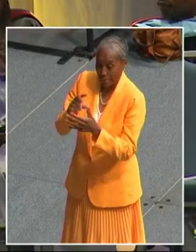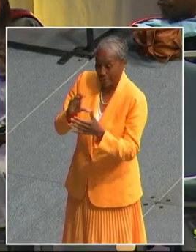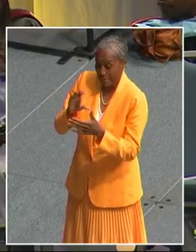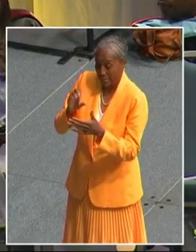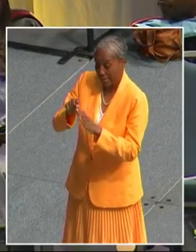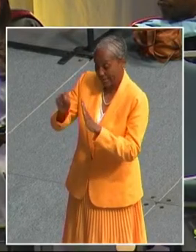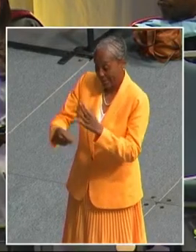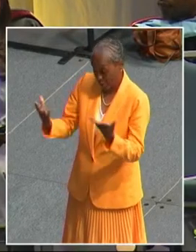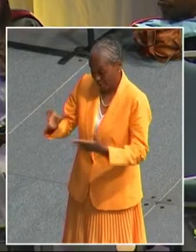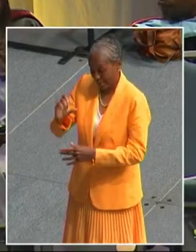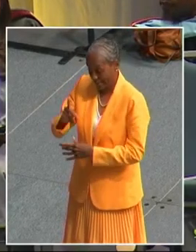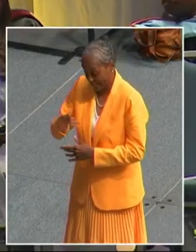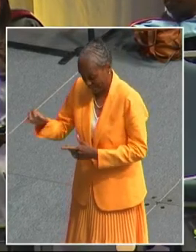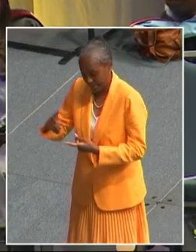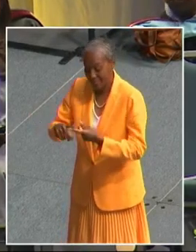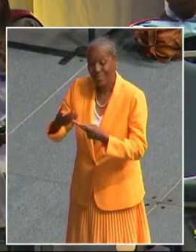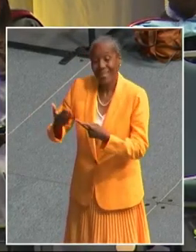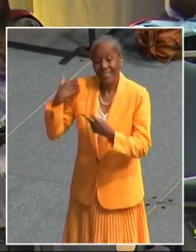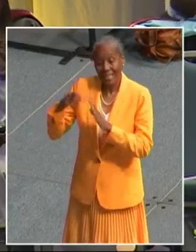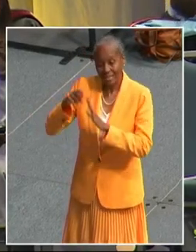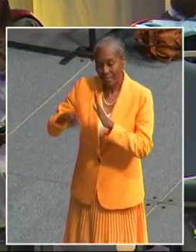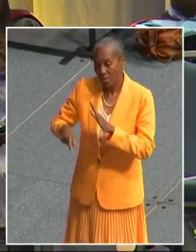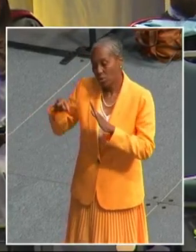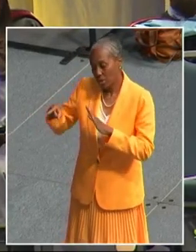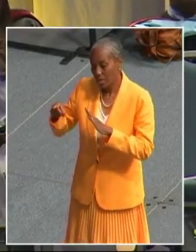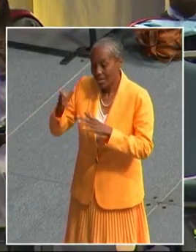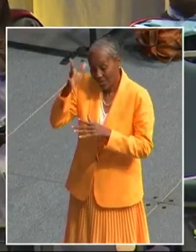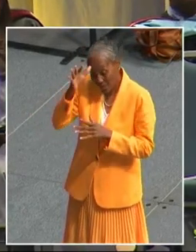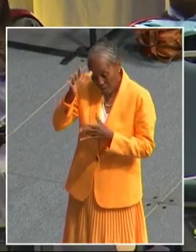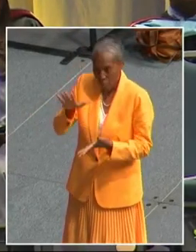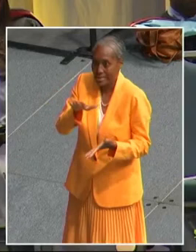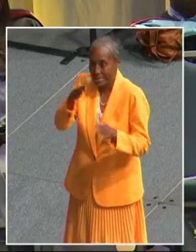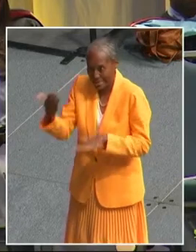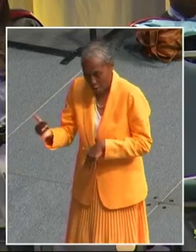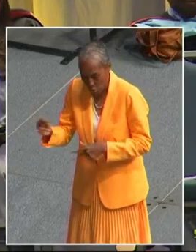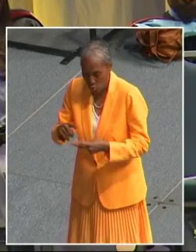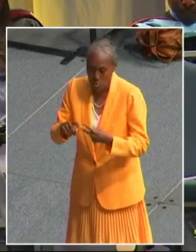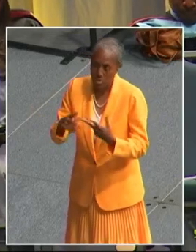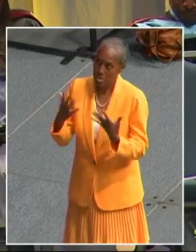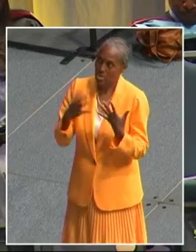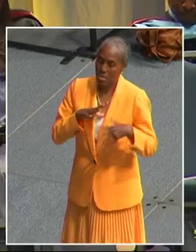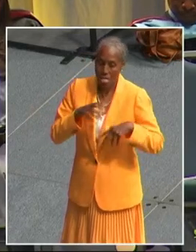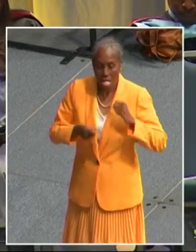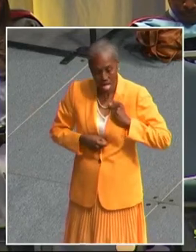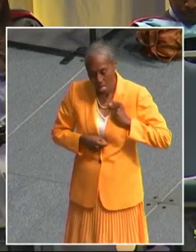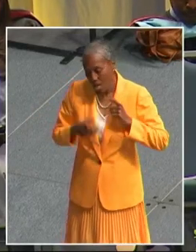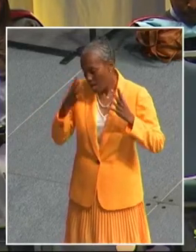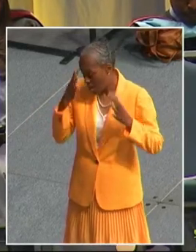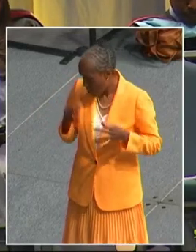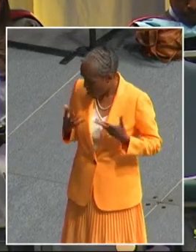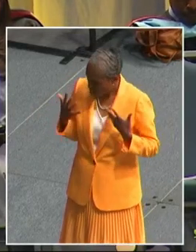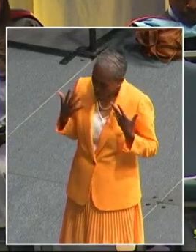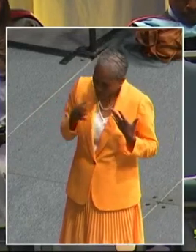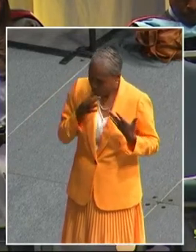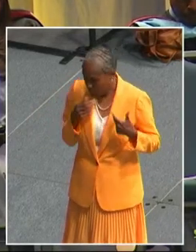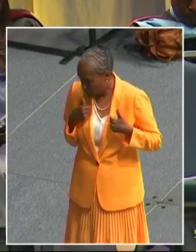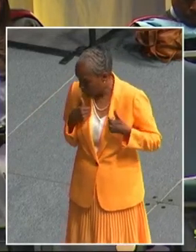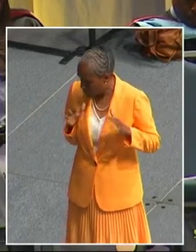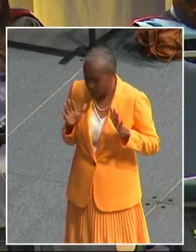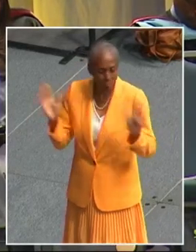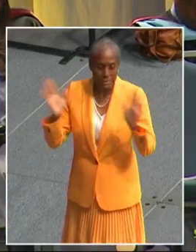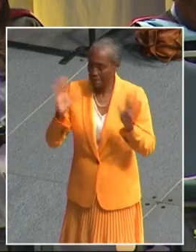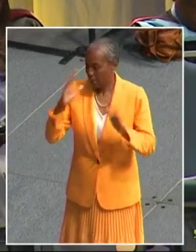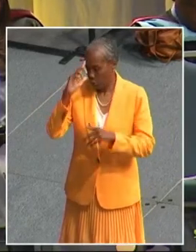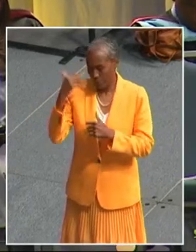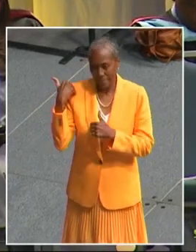Piedmont. And then last semester, he abruptly lost his father. When he wanted to give up, he reminded himself many